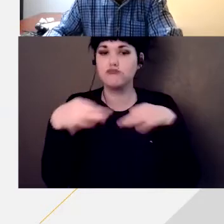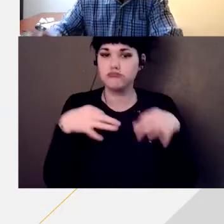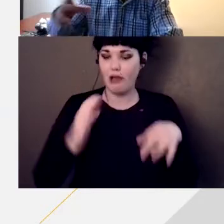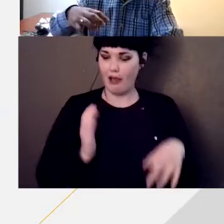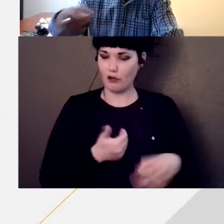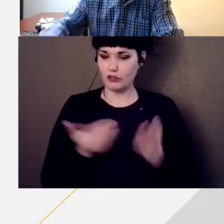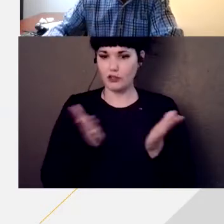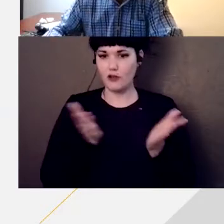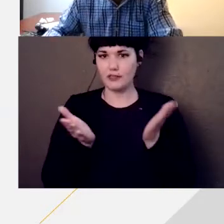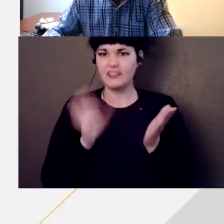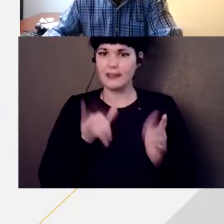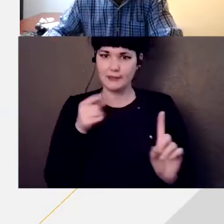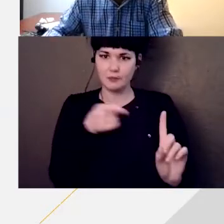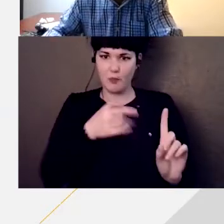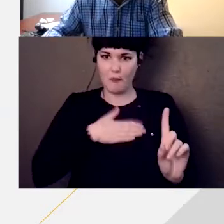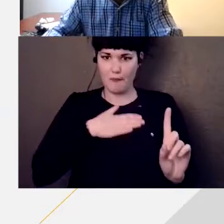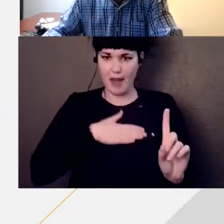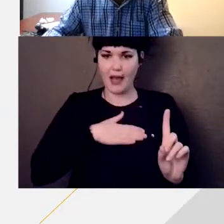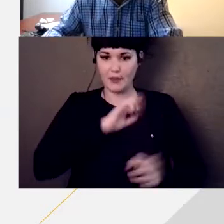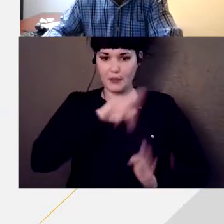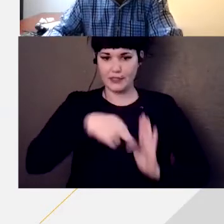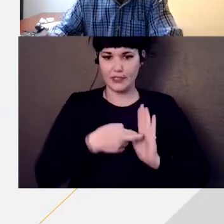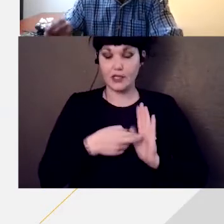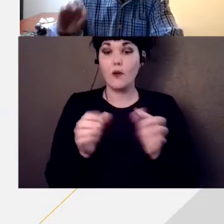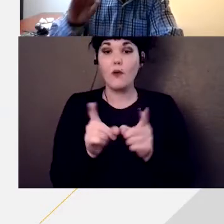what my position is. We also do more